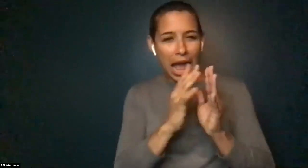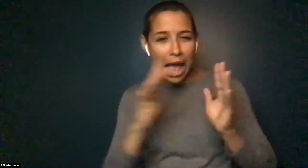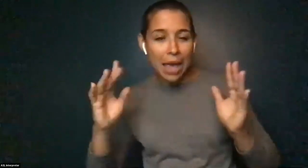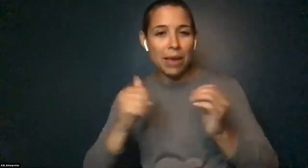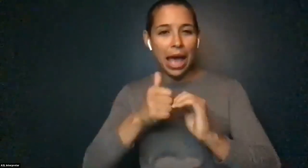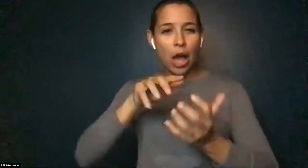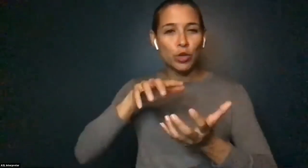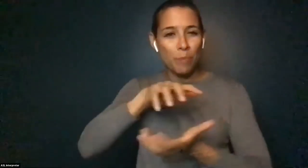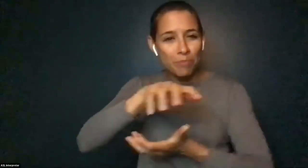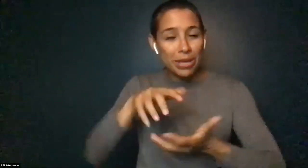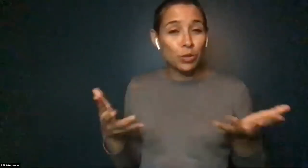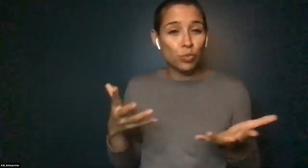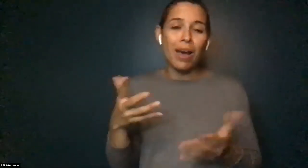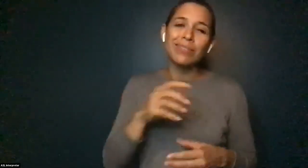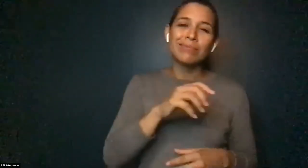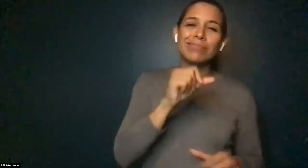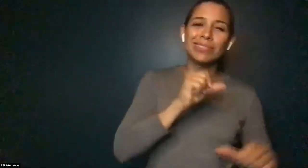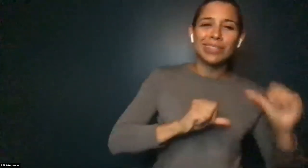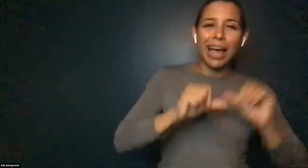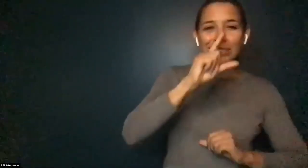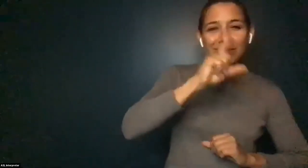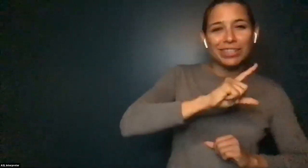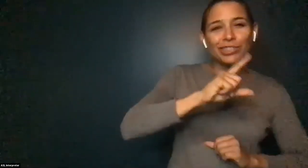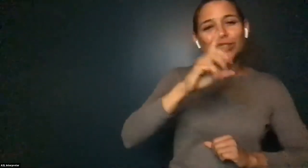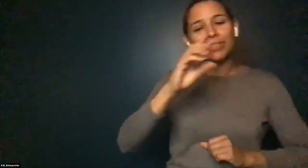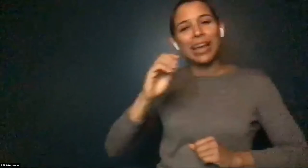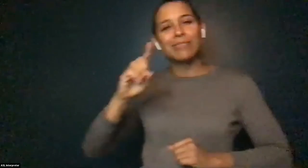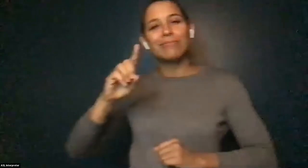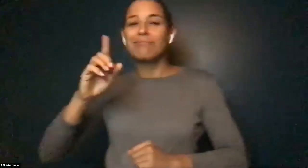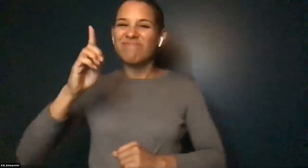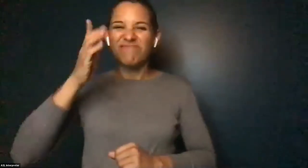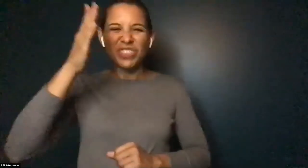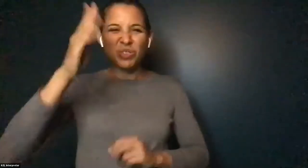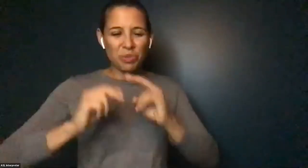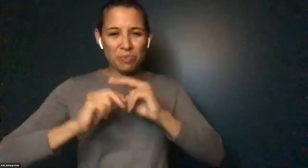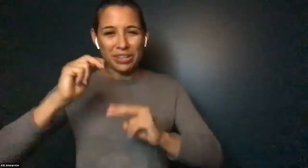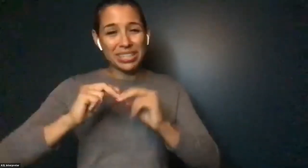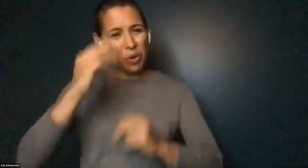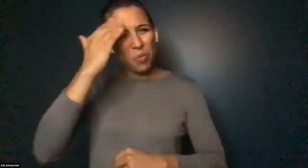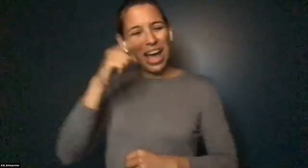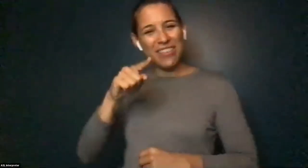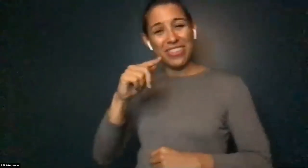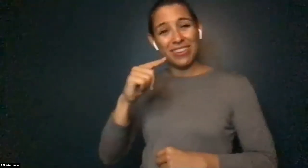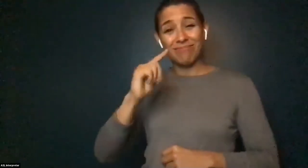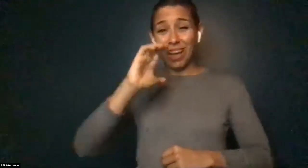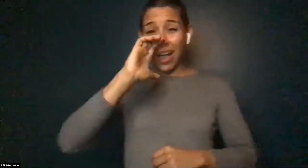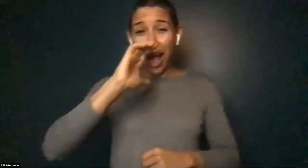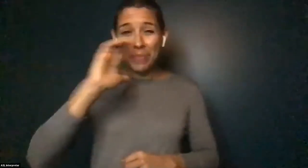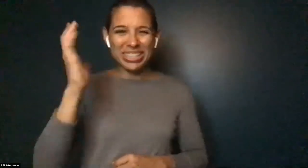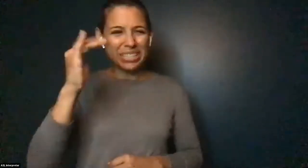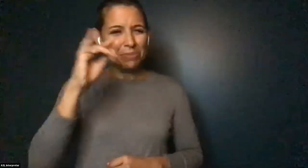speculative future building. That because of the comics feels like a historical sci-fi, if you will, how do you think about these things coming together?